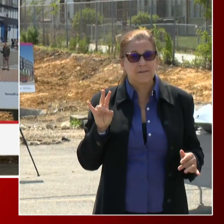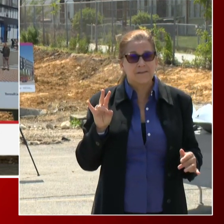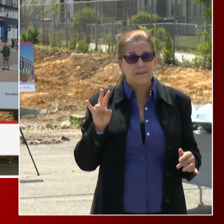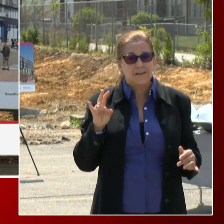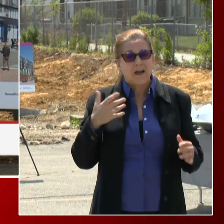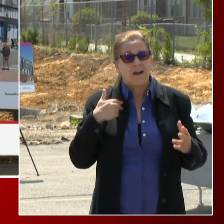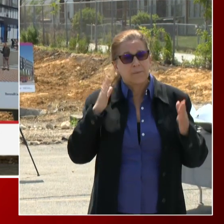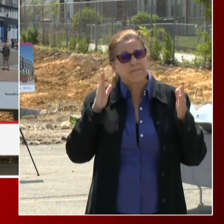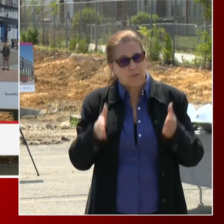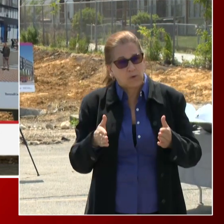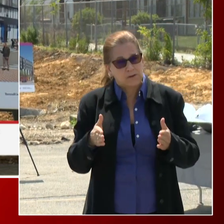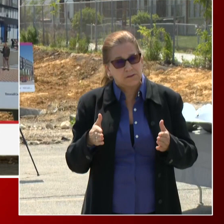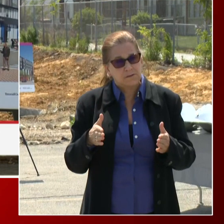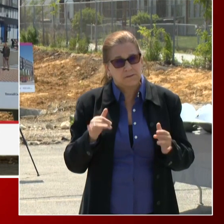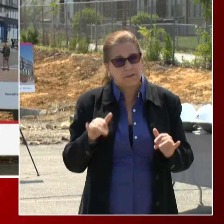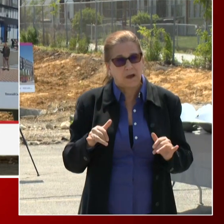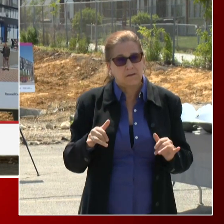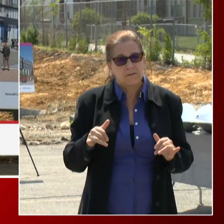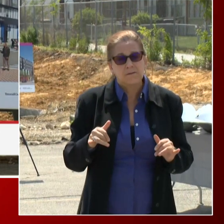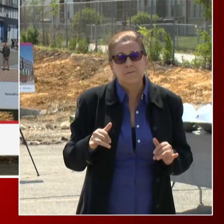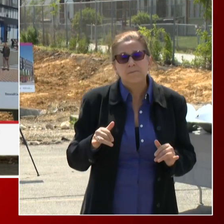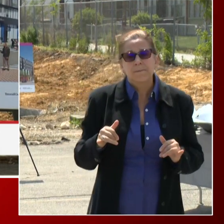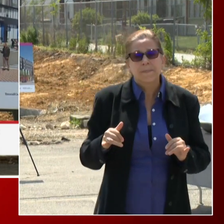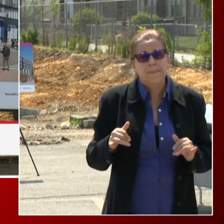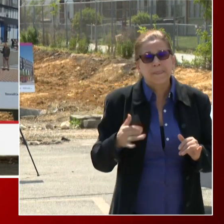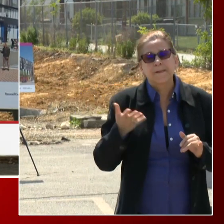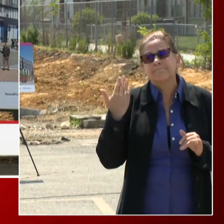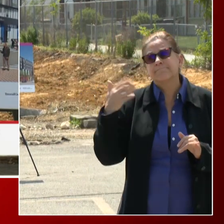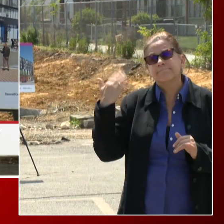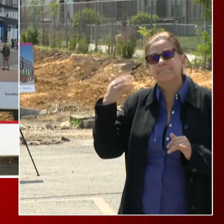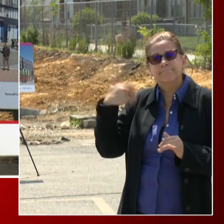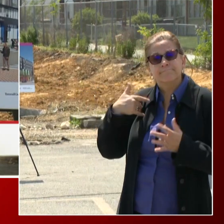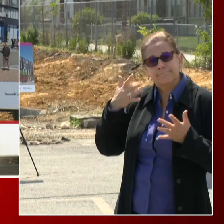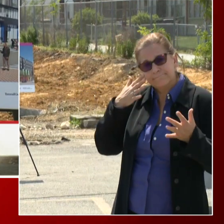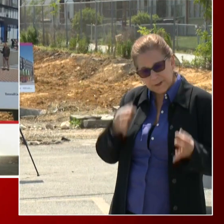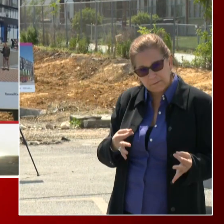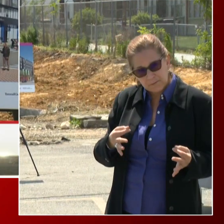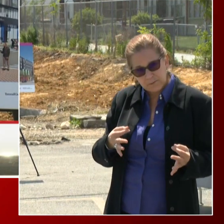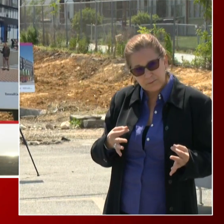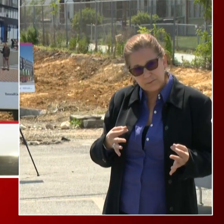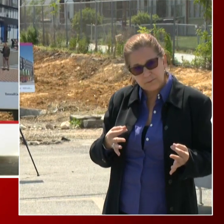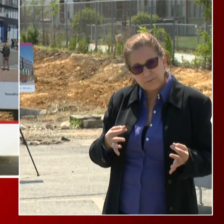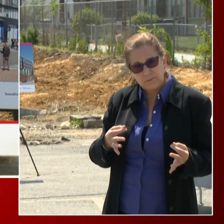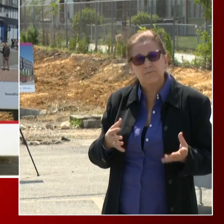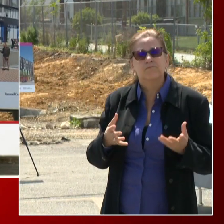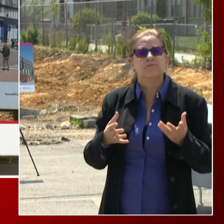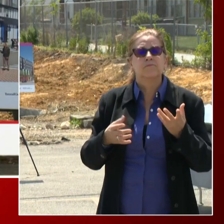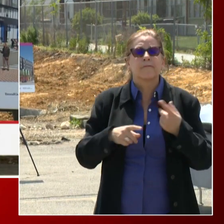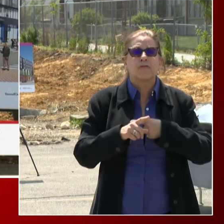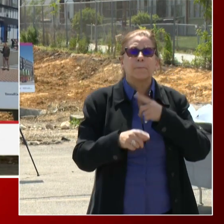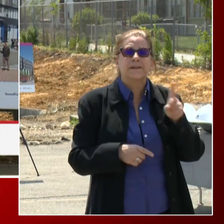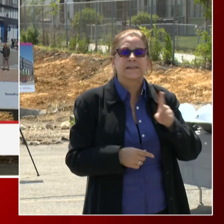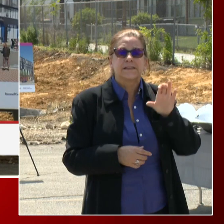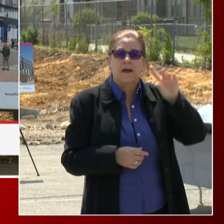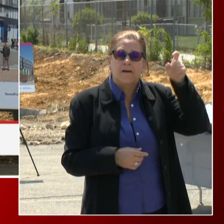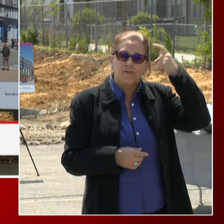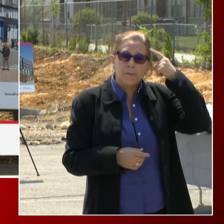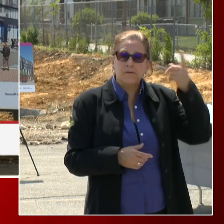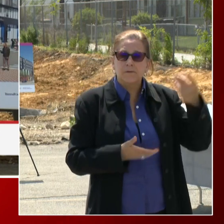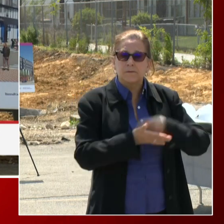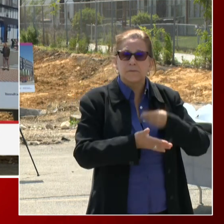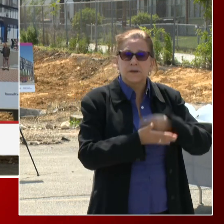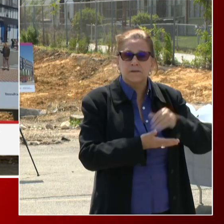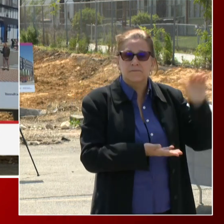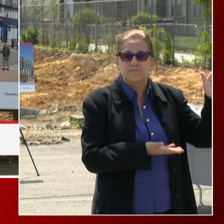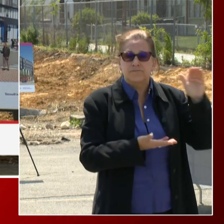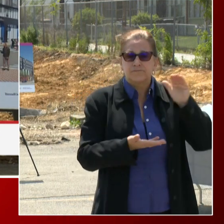bit ago, I made the decision to focus DC government and our buying power, leasing power,